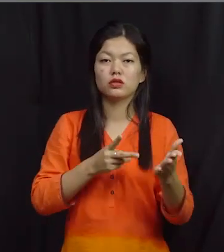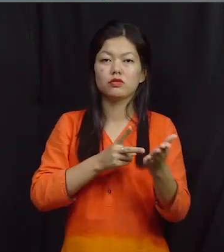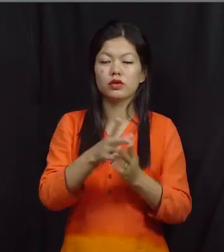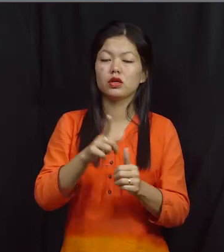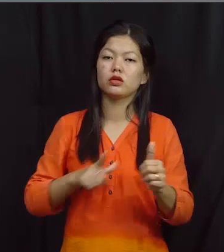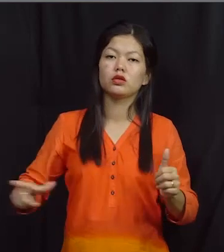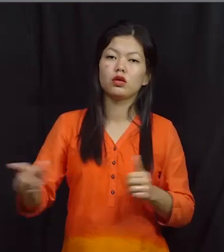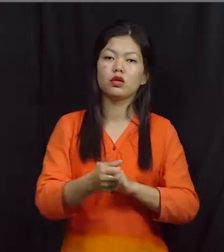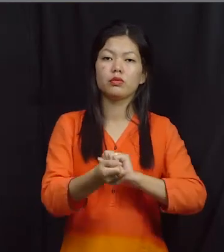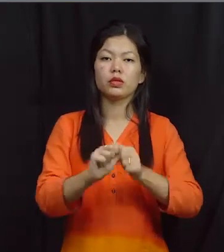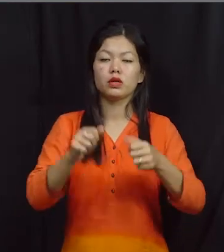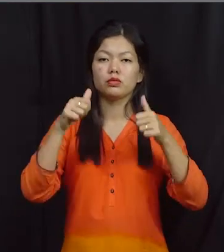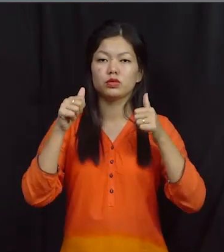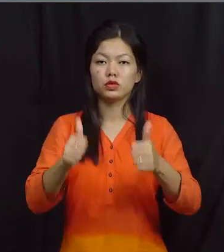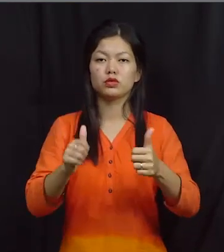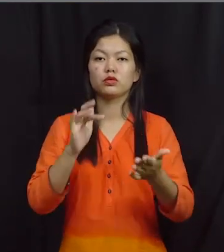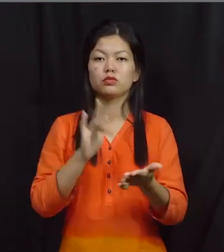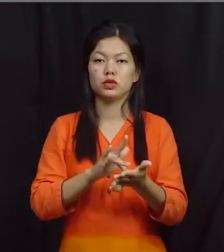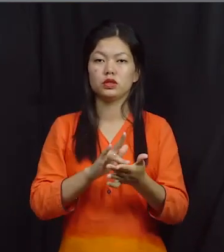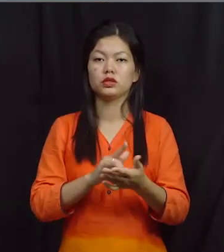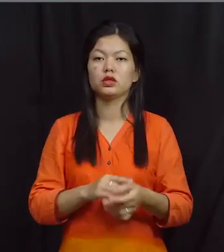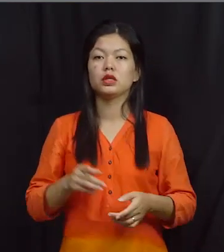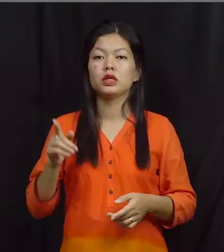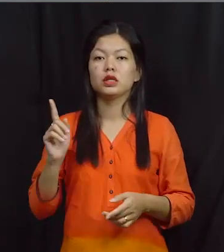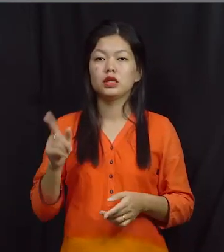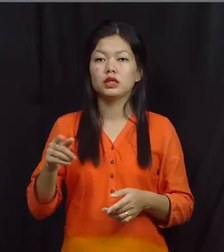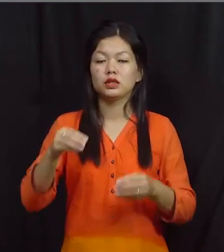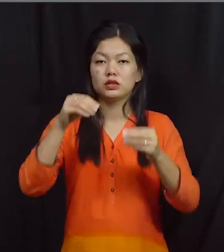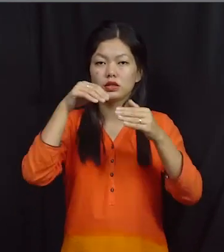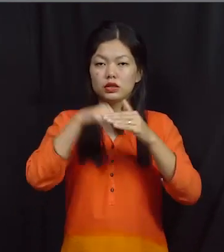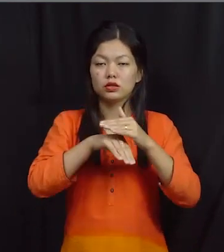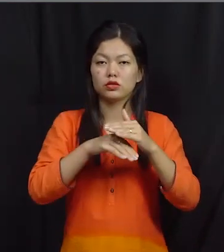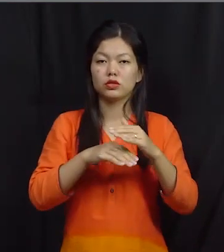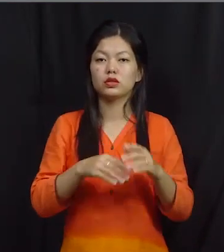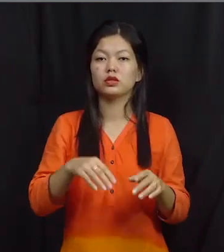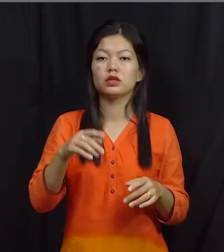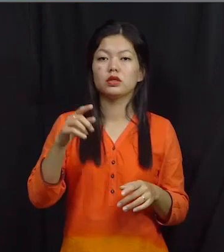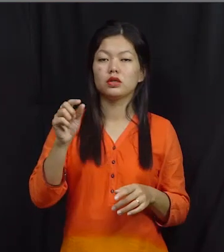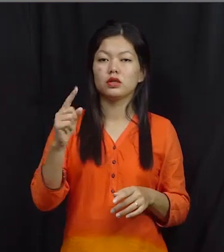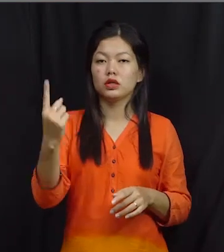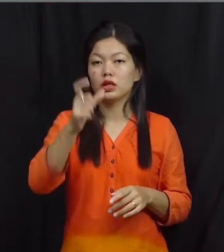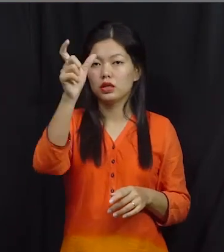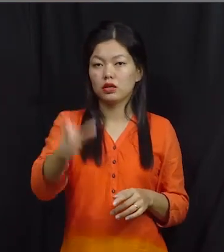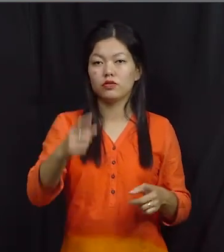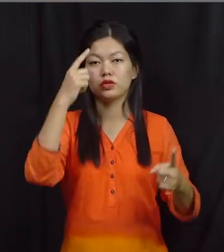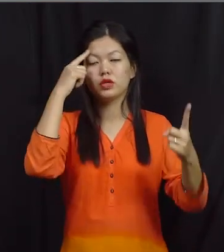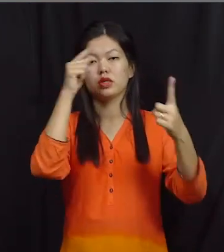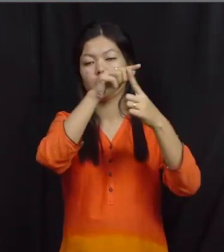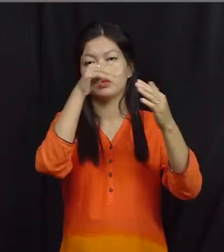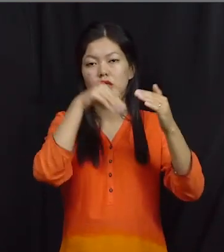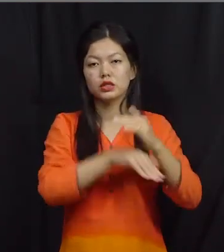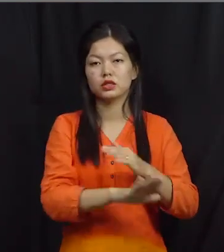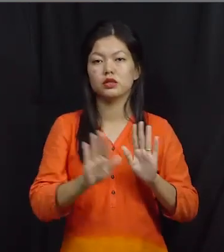isn't it? So that is how individual aim of education supports the society also. Okay. And